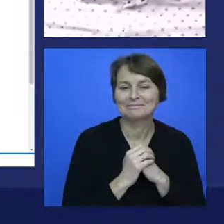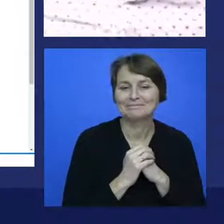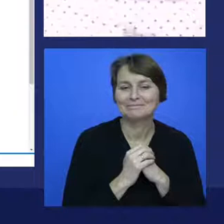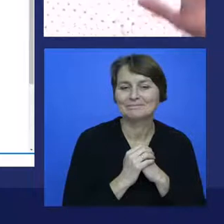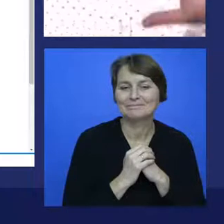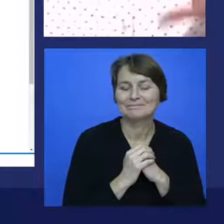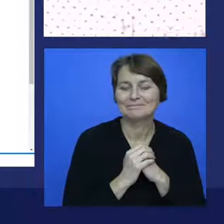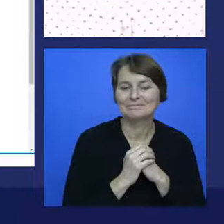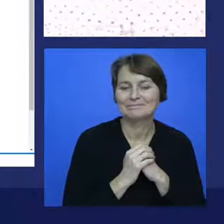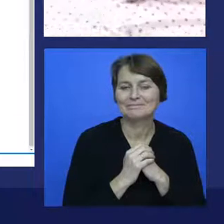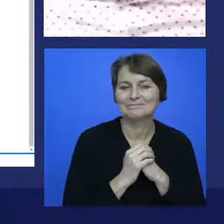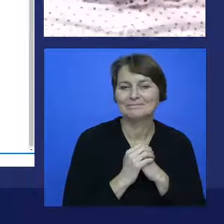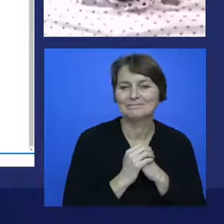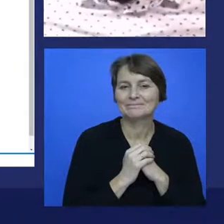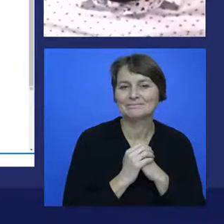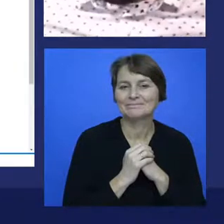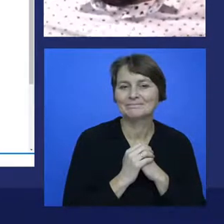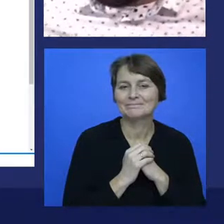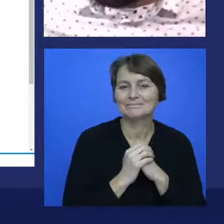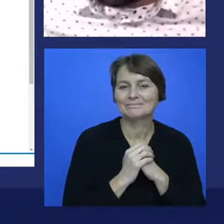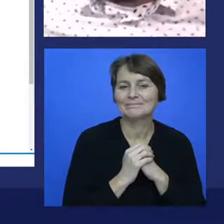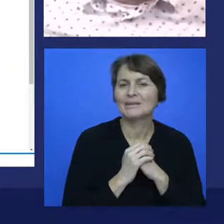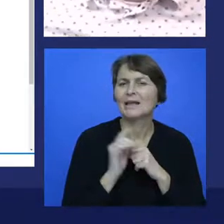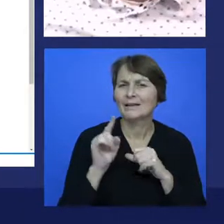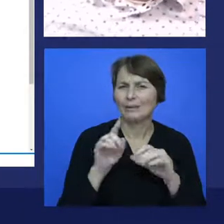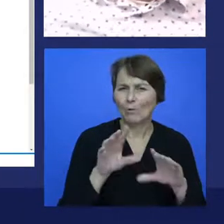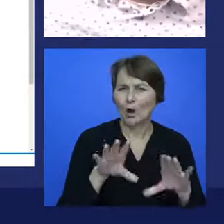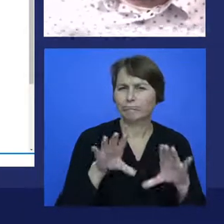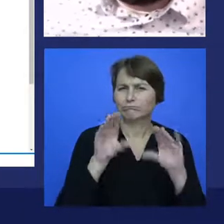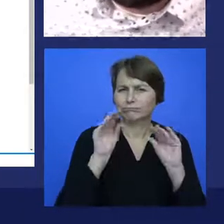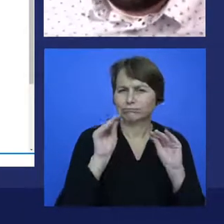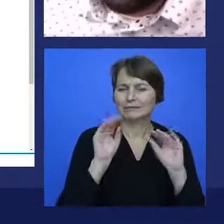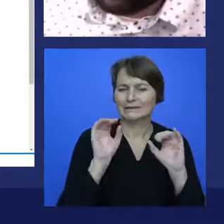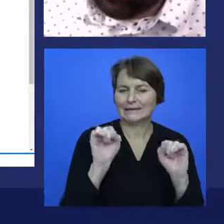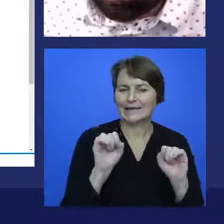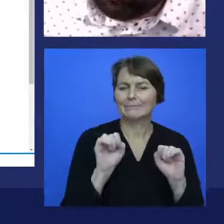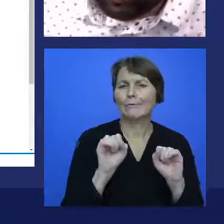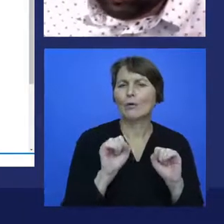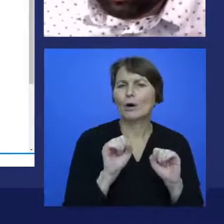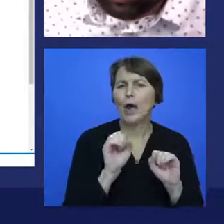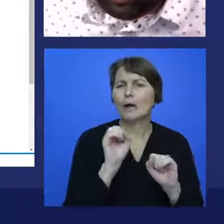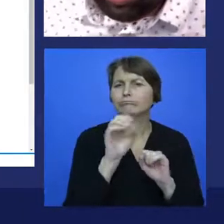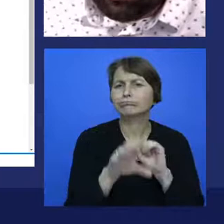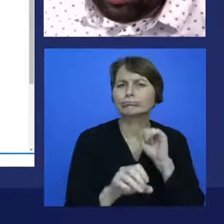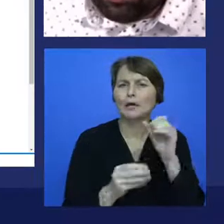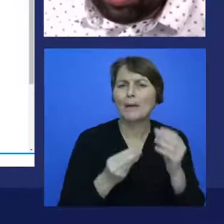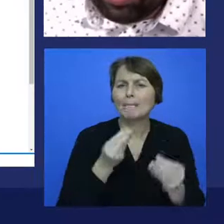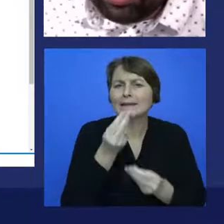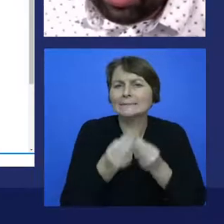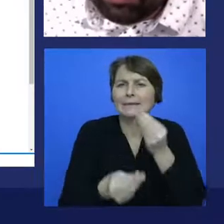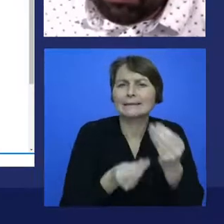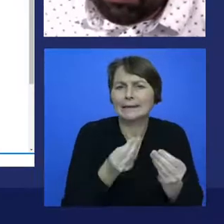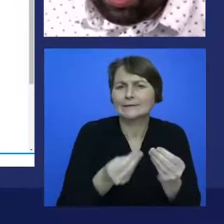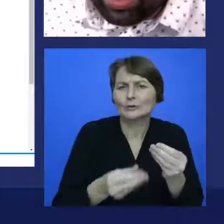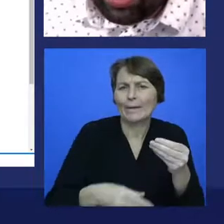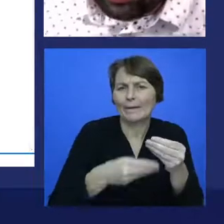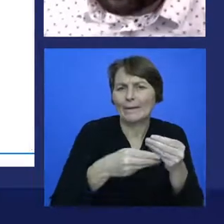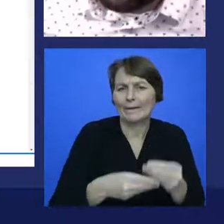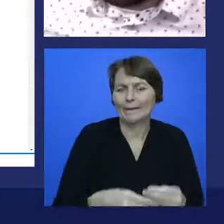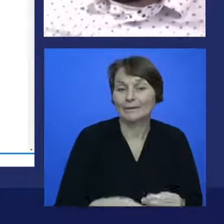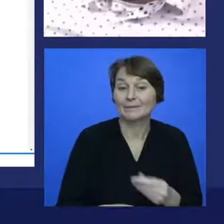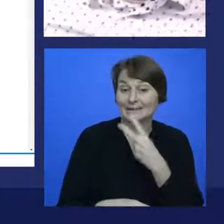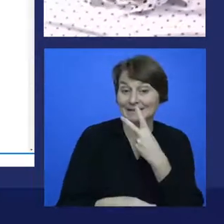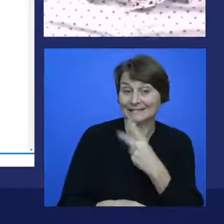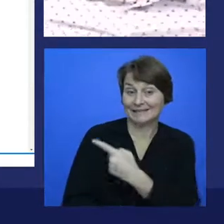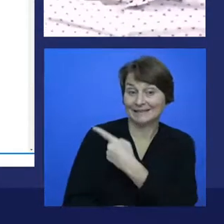to make it a little bit more sensible, right? And then add more explanations, but it's all there. There is the food AI